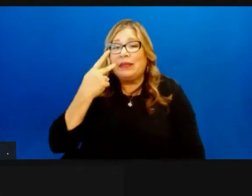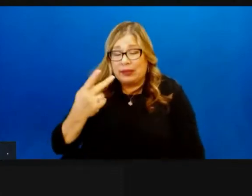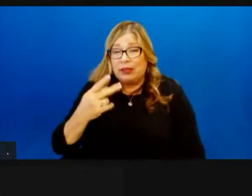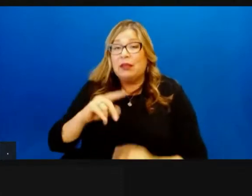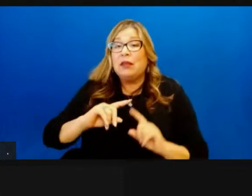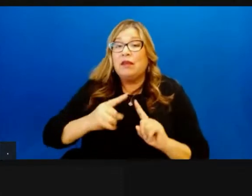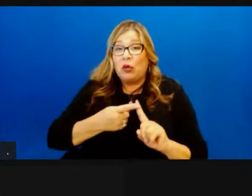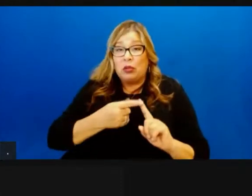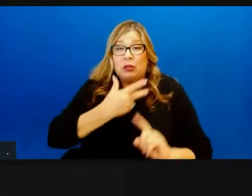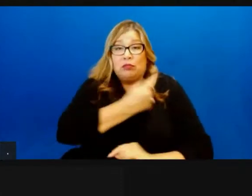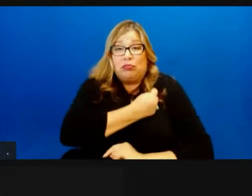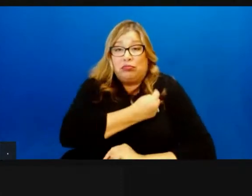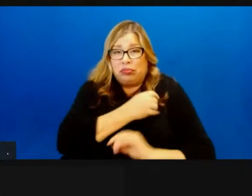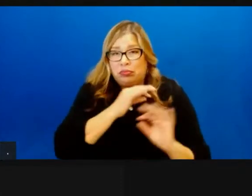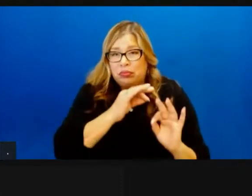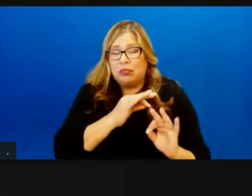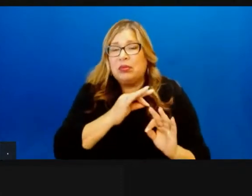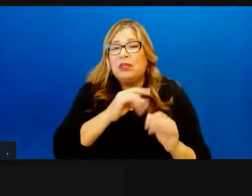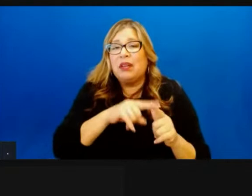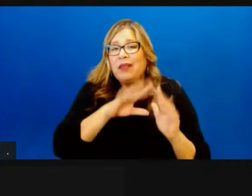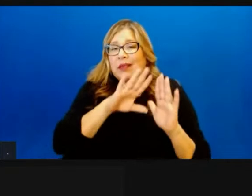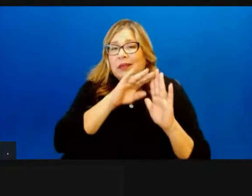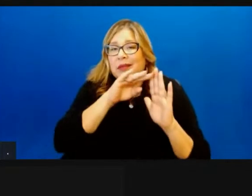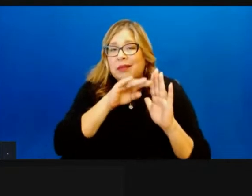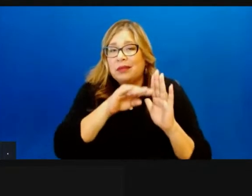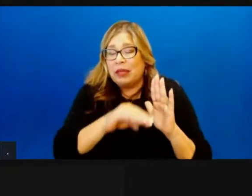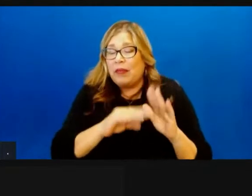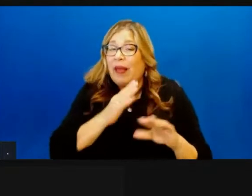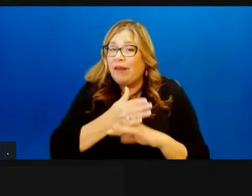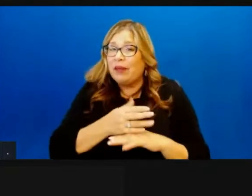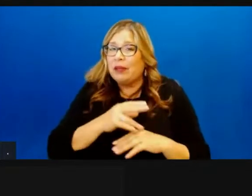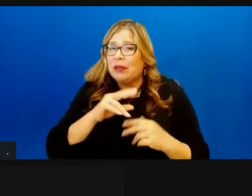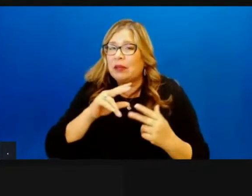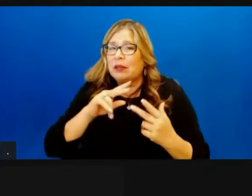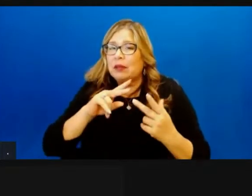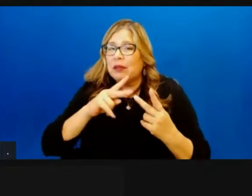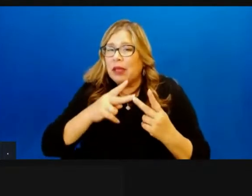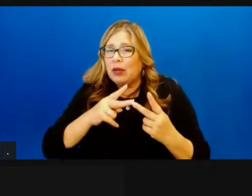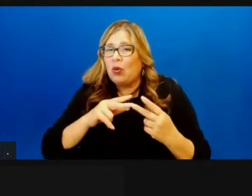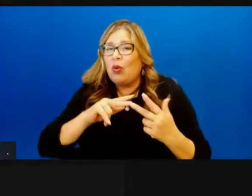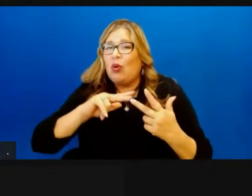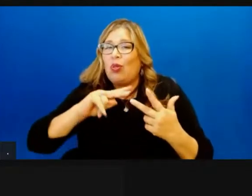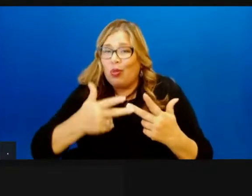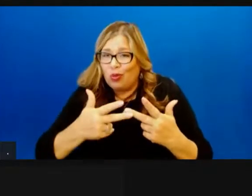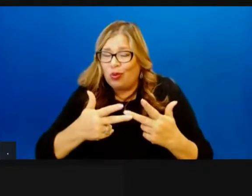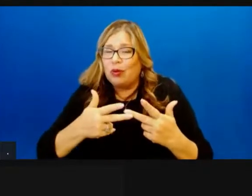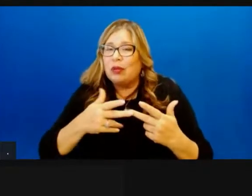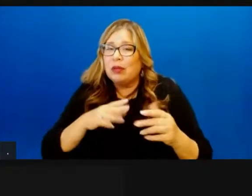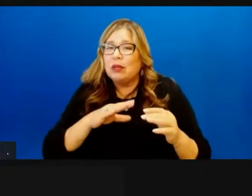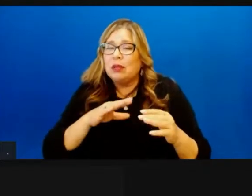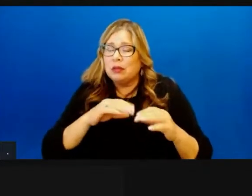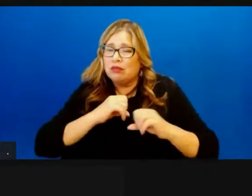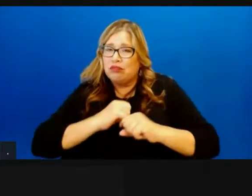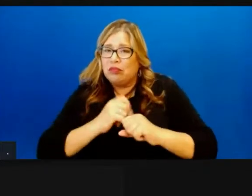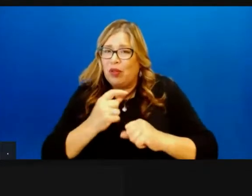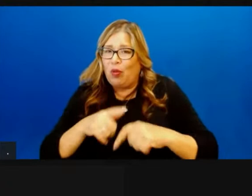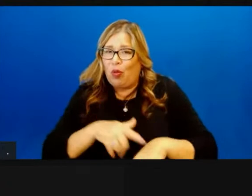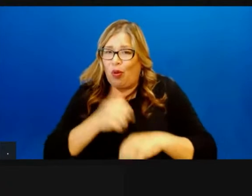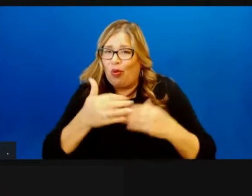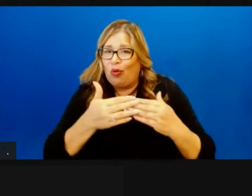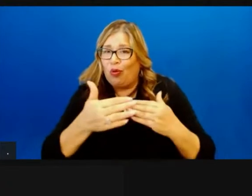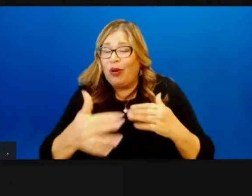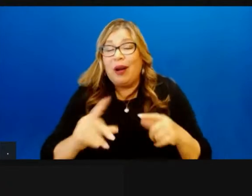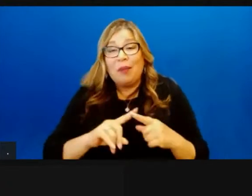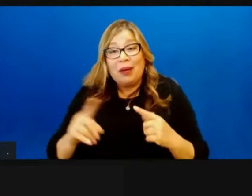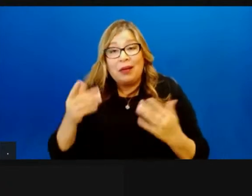and maybe is even stronger and lasts a bit longer, but wouldn't rule out any way that it starts to come down. And I think some places